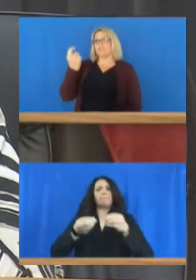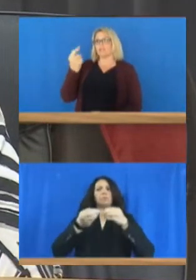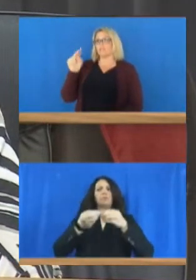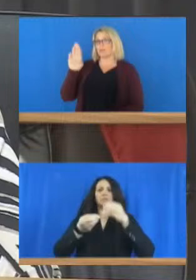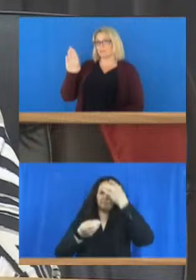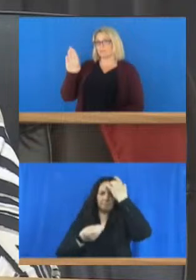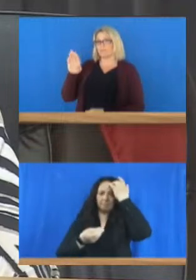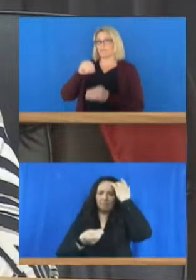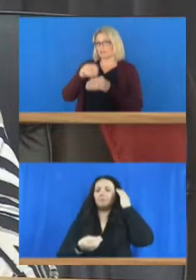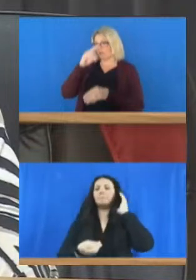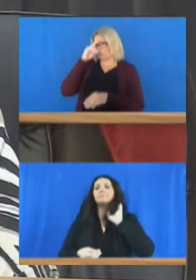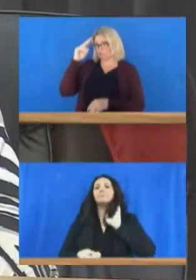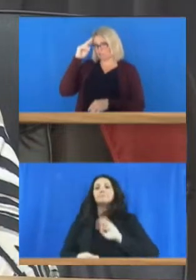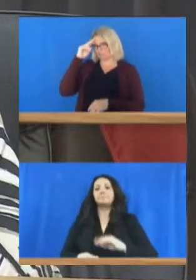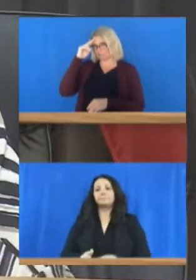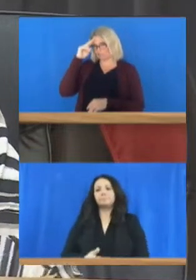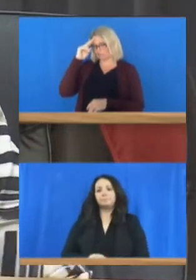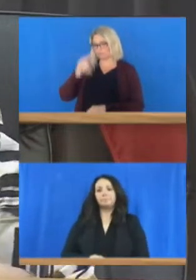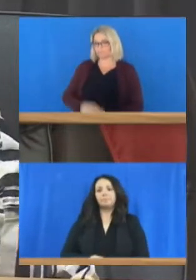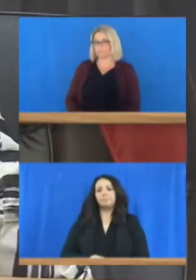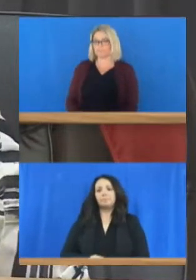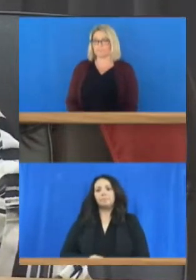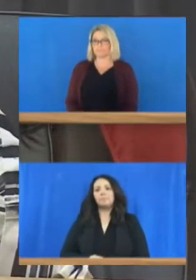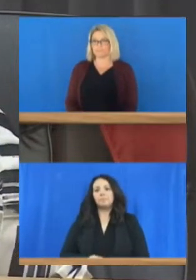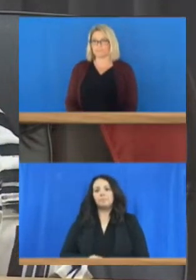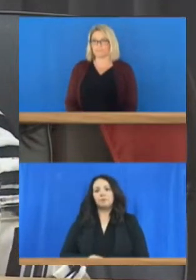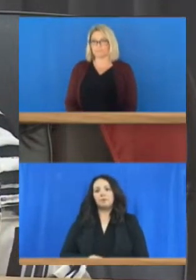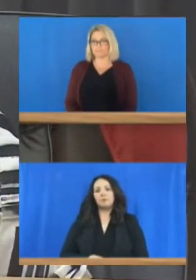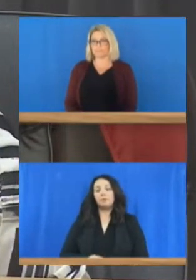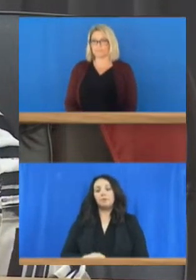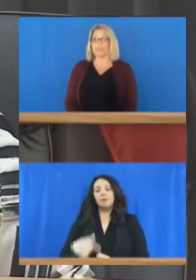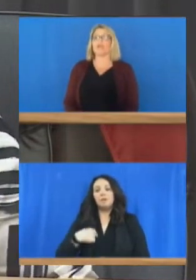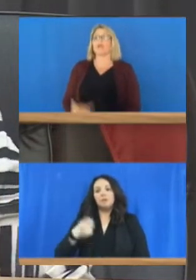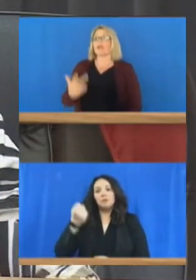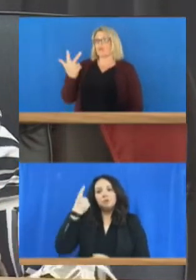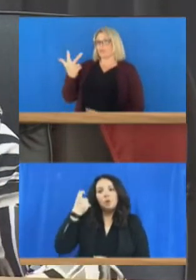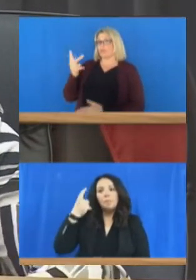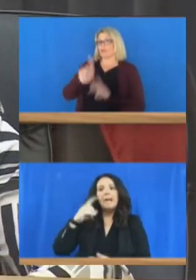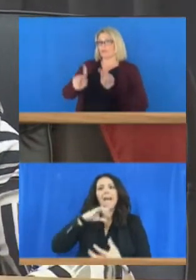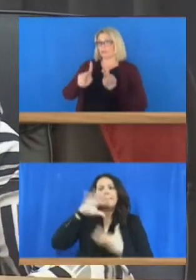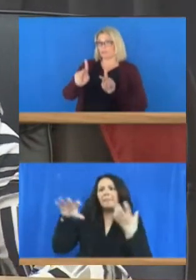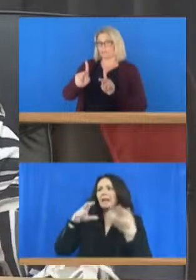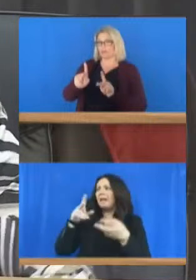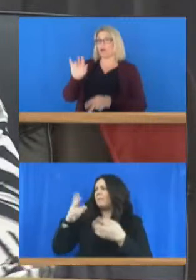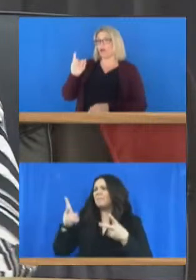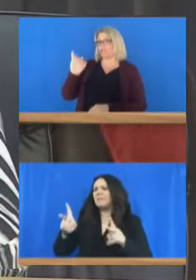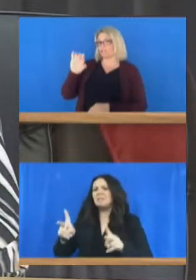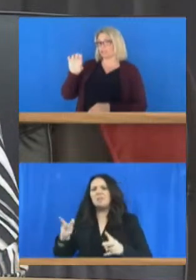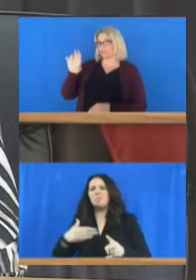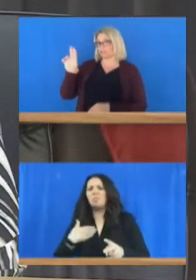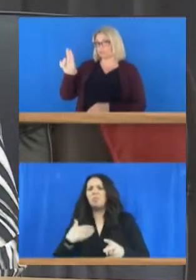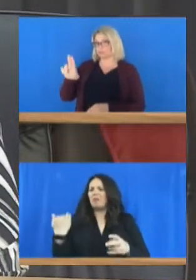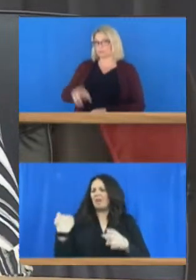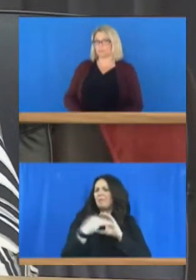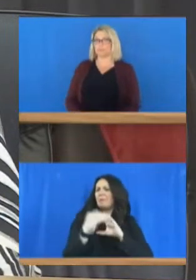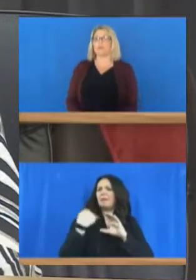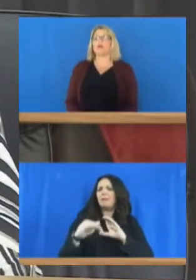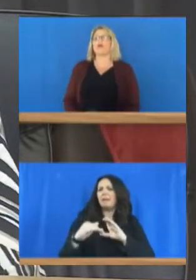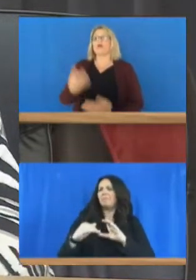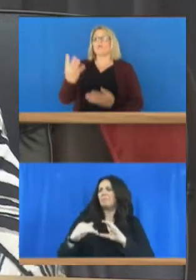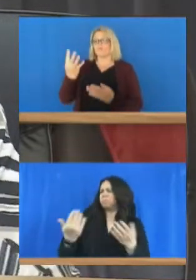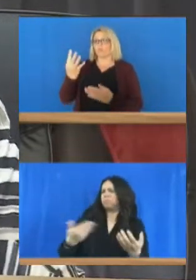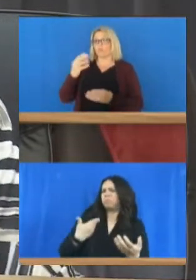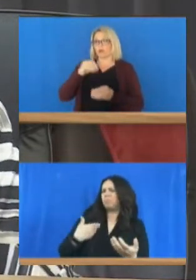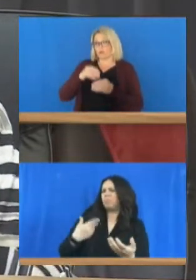workers traveling regularly outside the province. We have also confirmed a case recently that has been